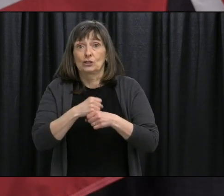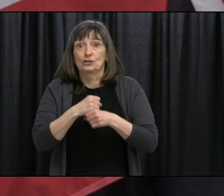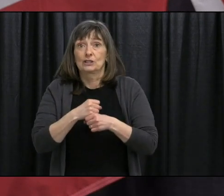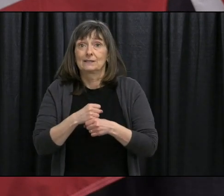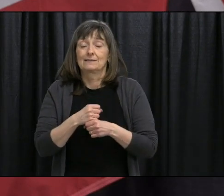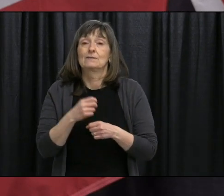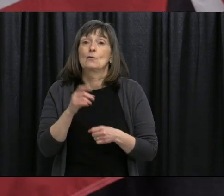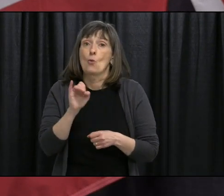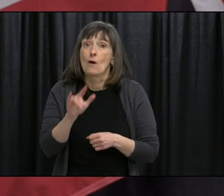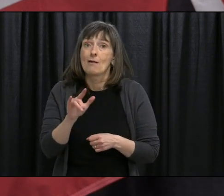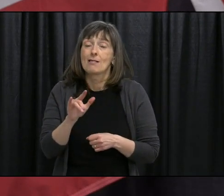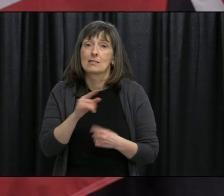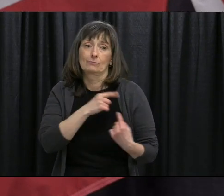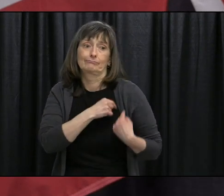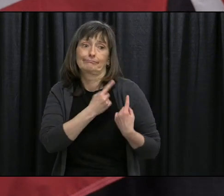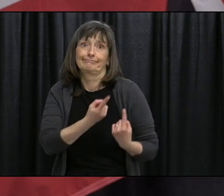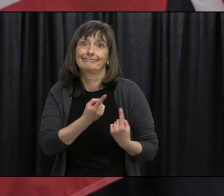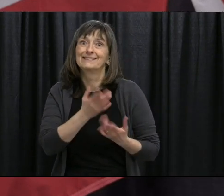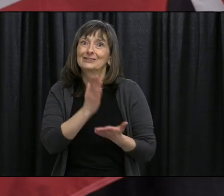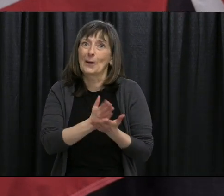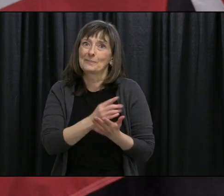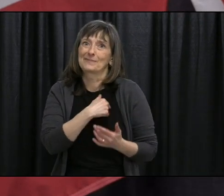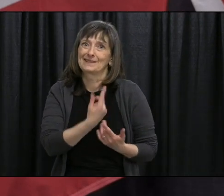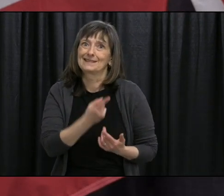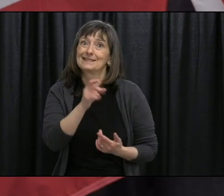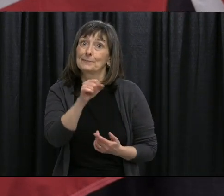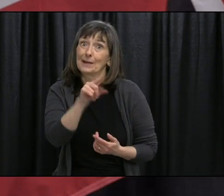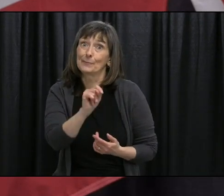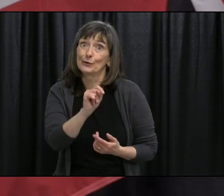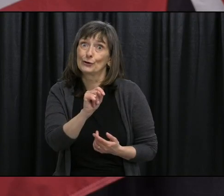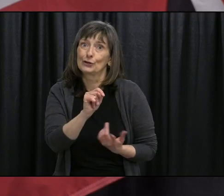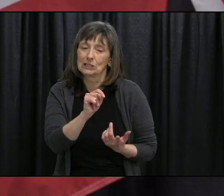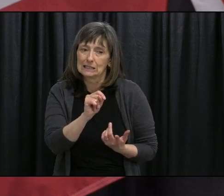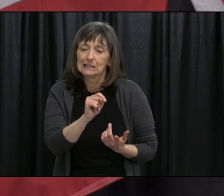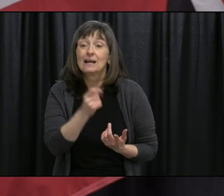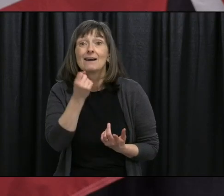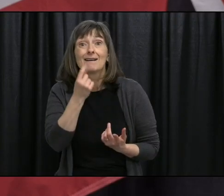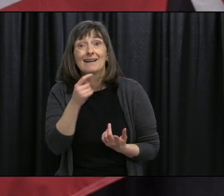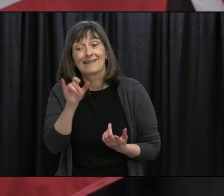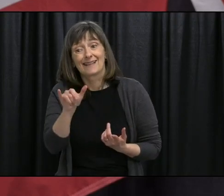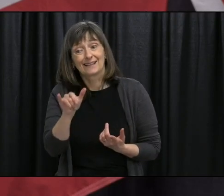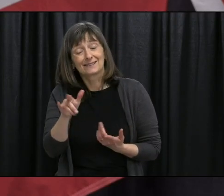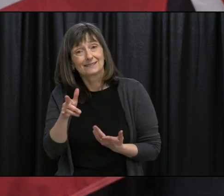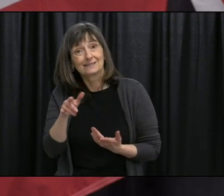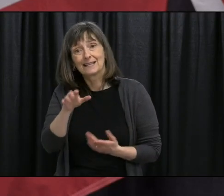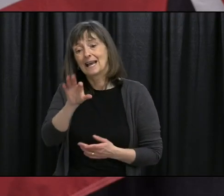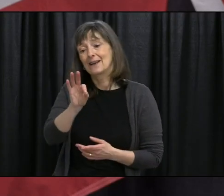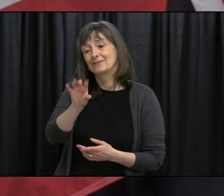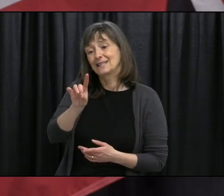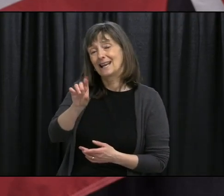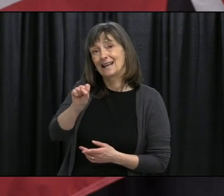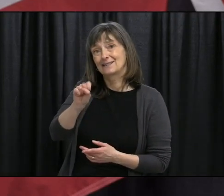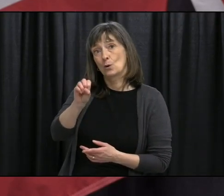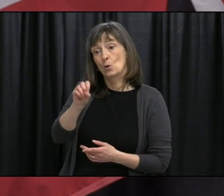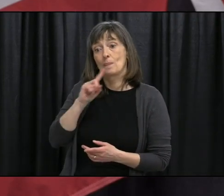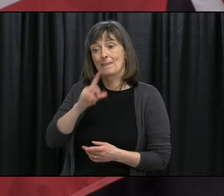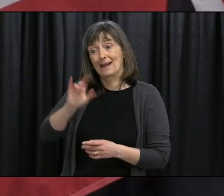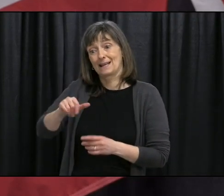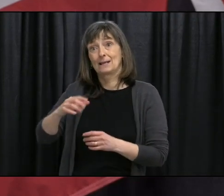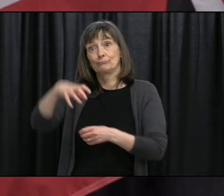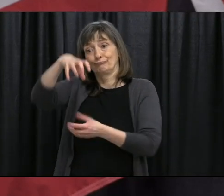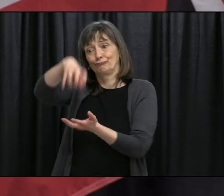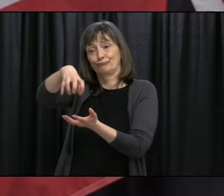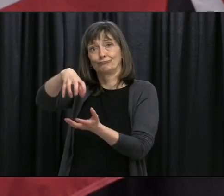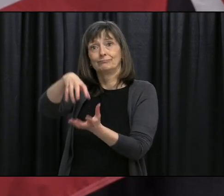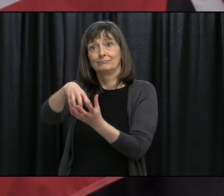of the reasons why they haven't been producing. And, this is an aging asset. When I talk about the asset, it's the FPSO that actually does the producing. So